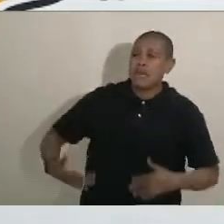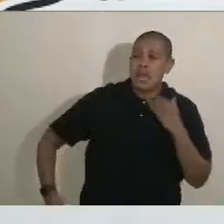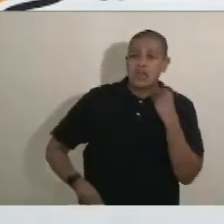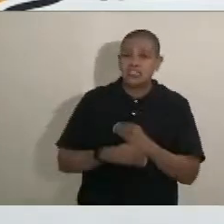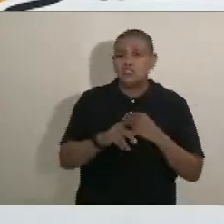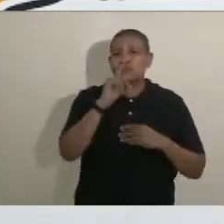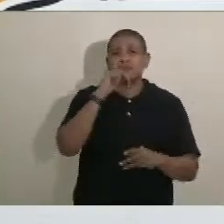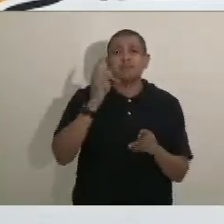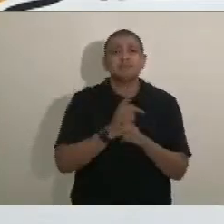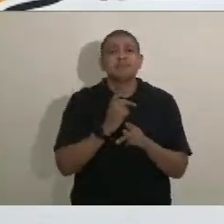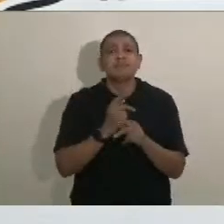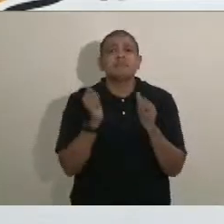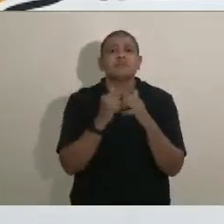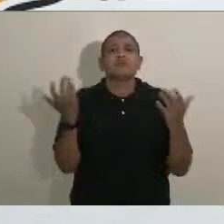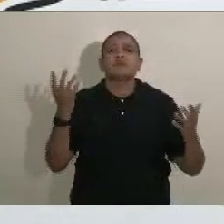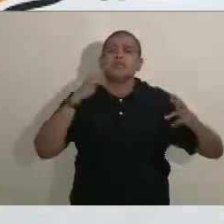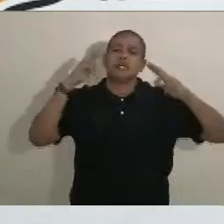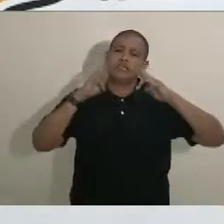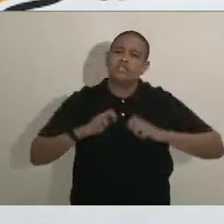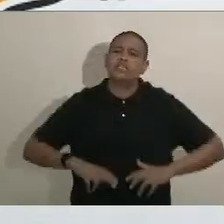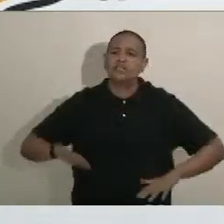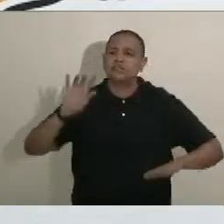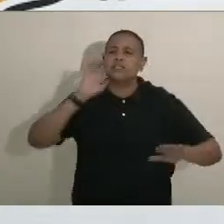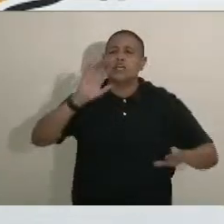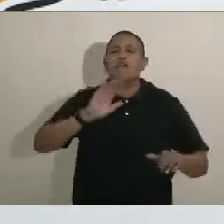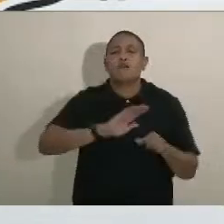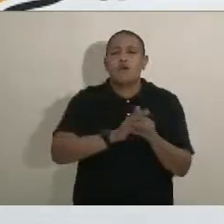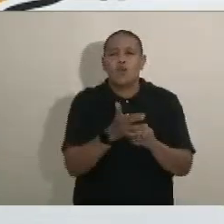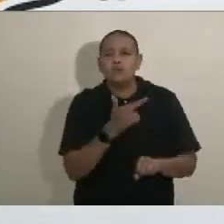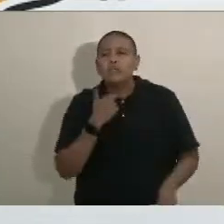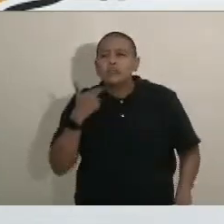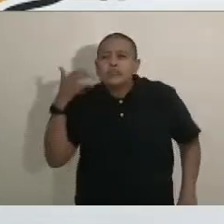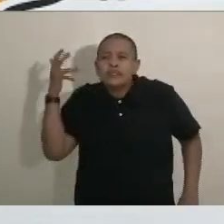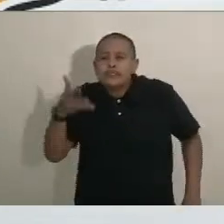in keeping with an assessment of the COVID risk